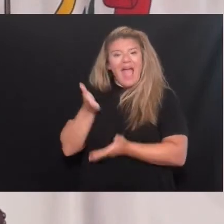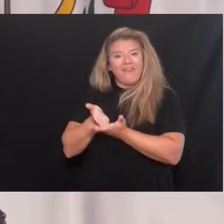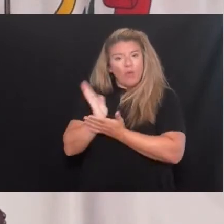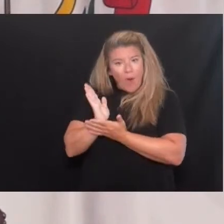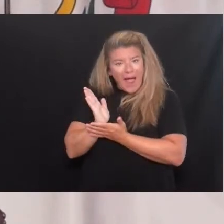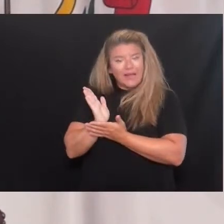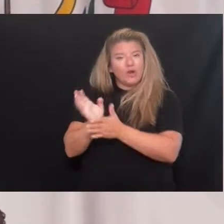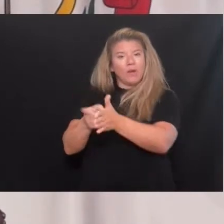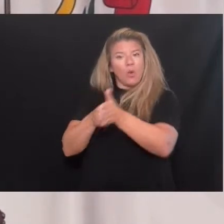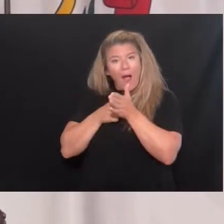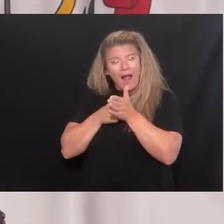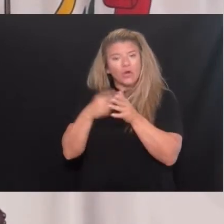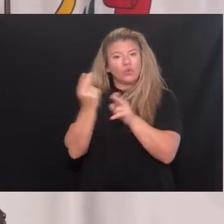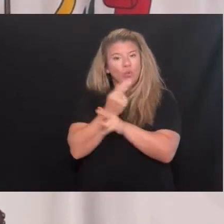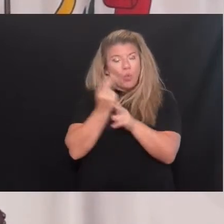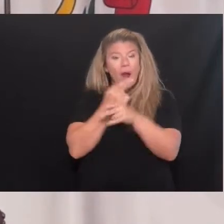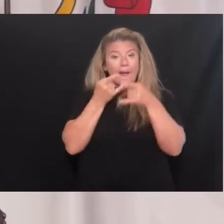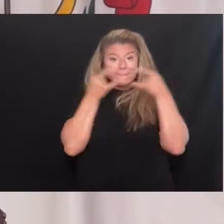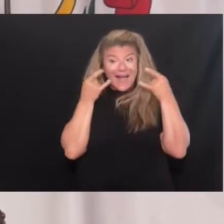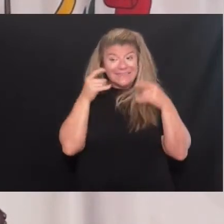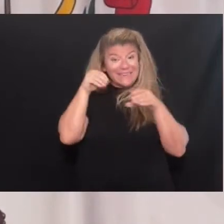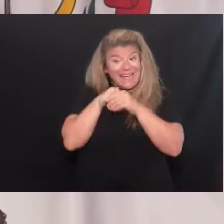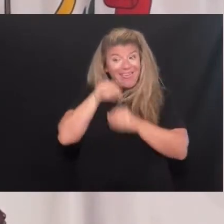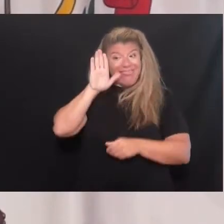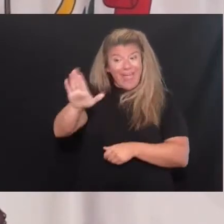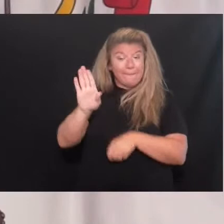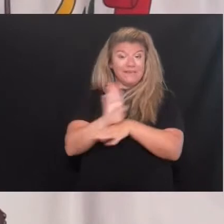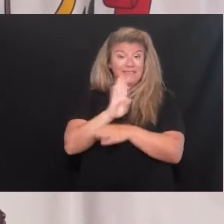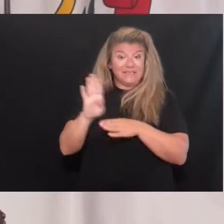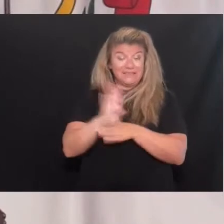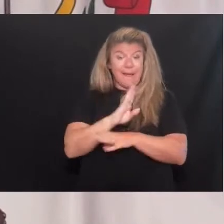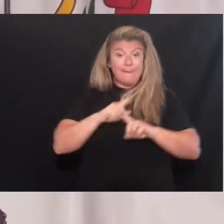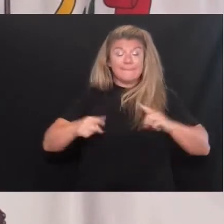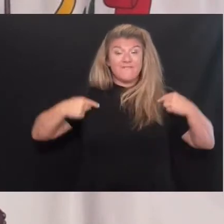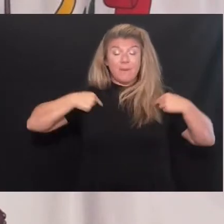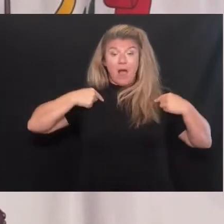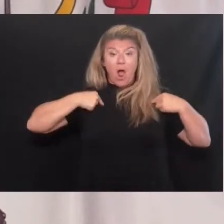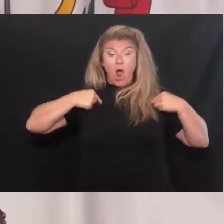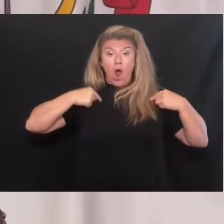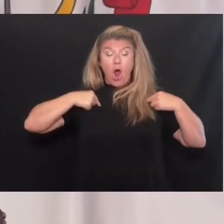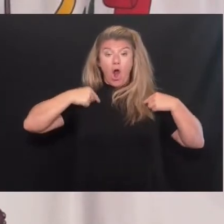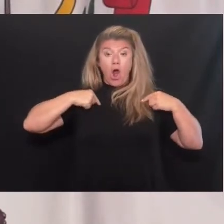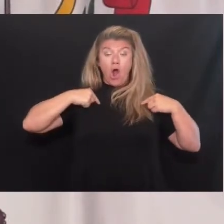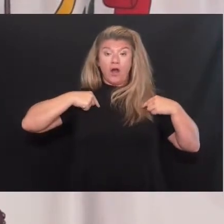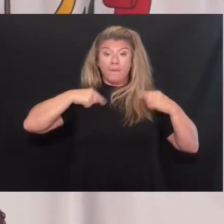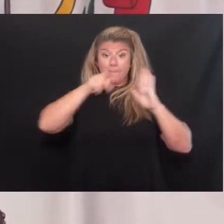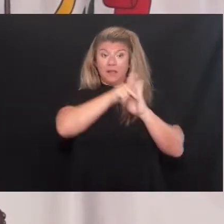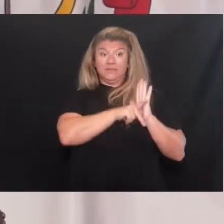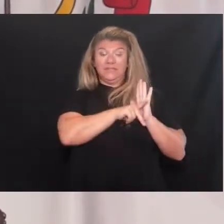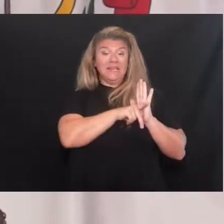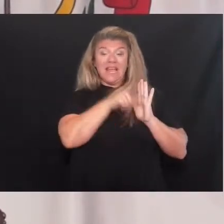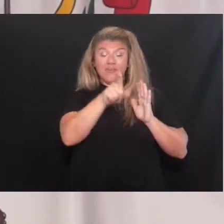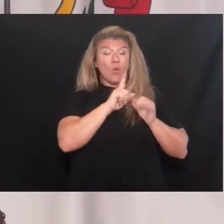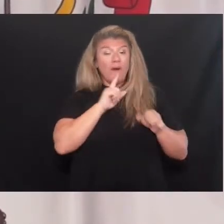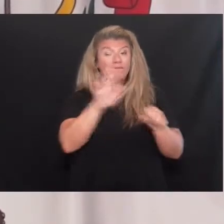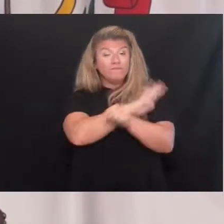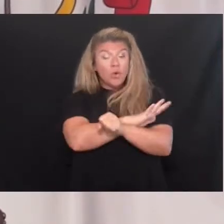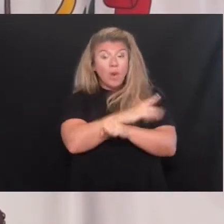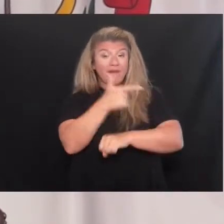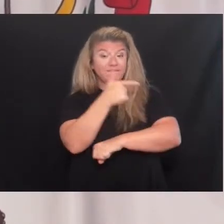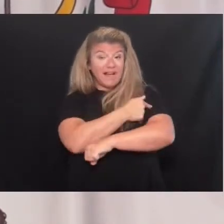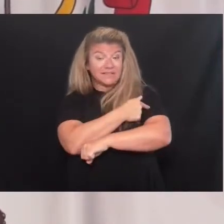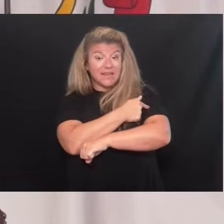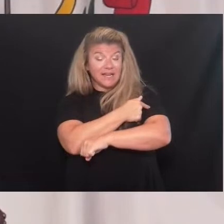require you to wear a mask in their business and everything. But from our standpoint, if you're fully vaccinated today plus